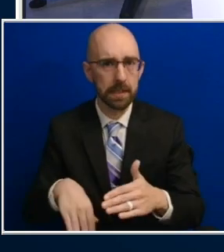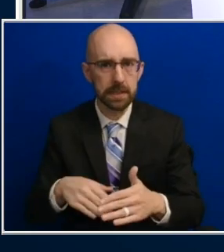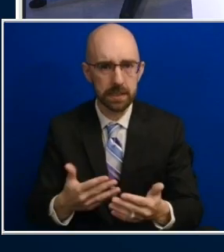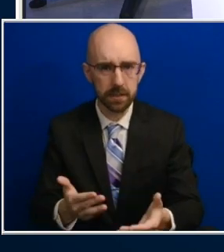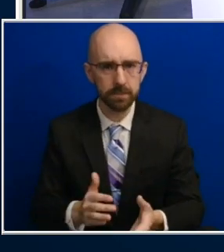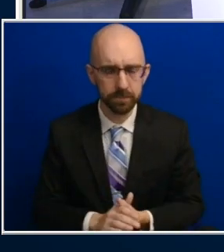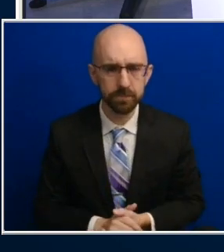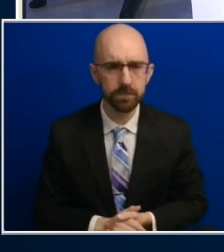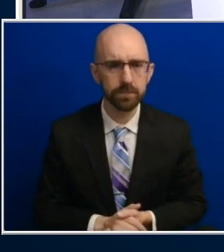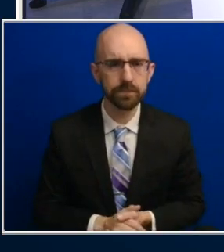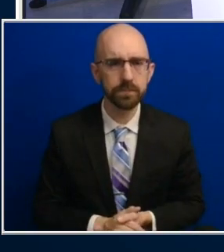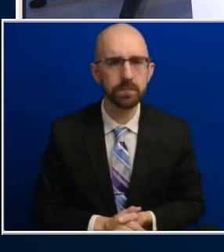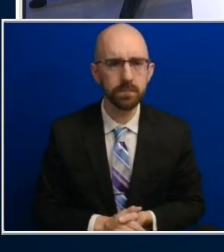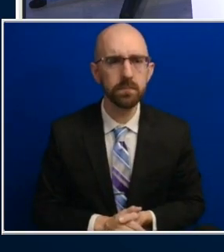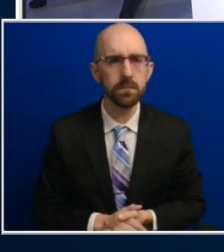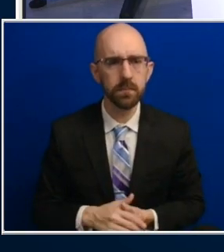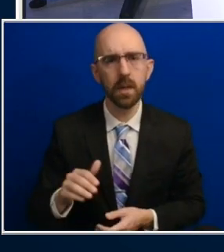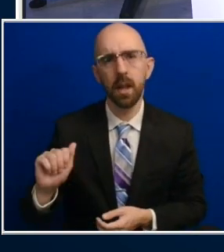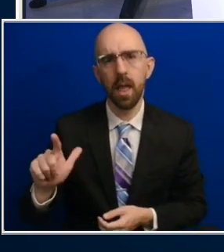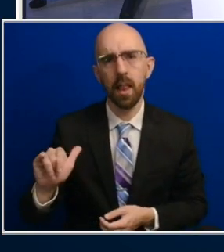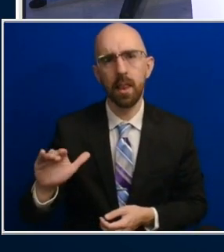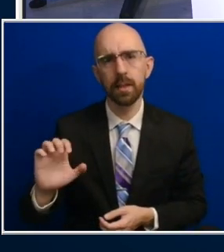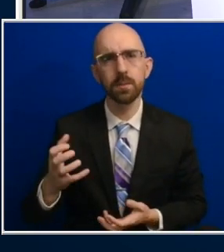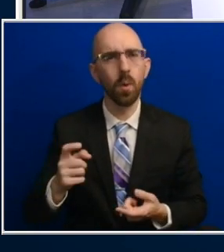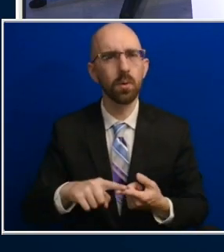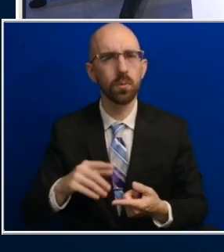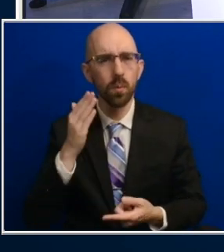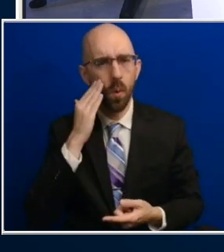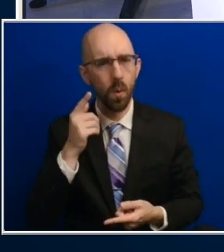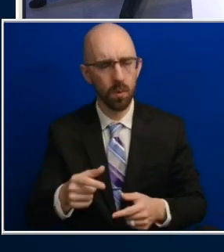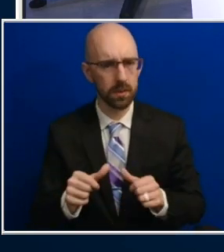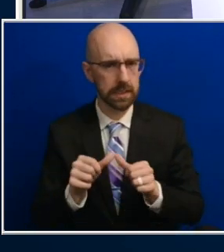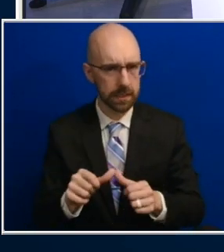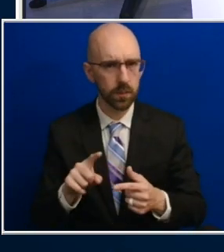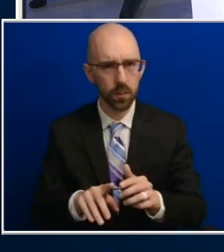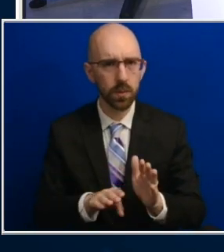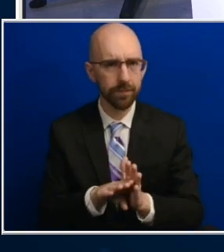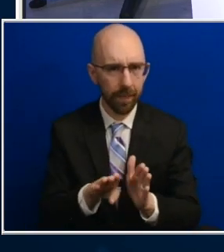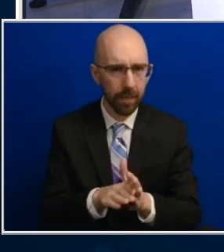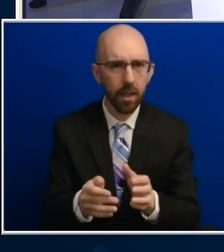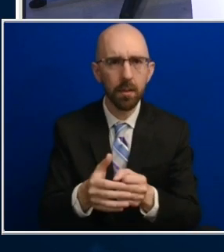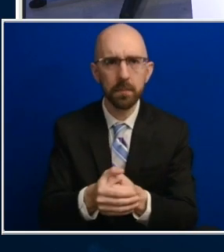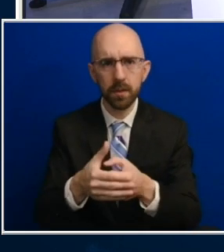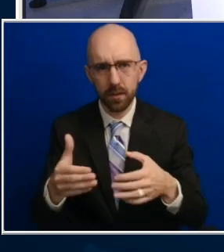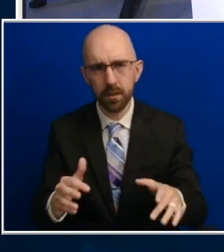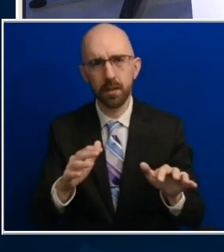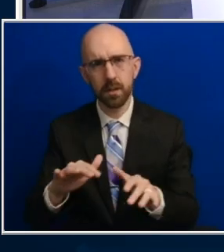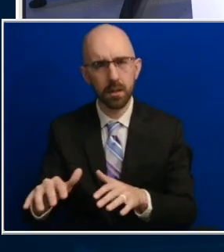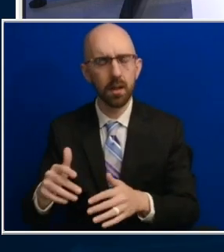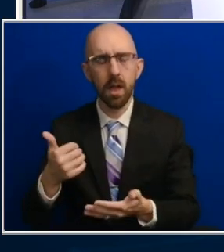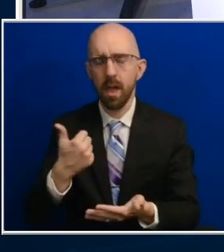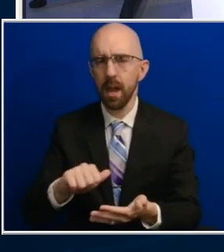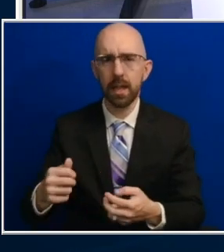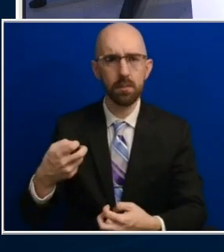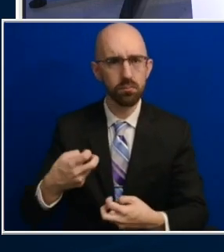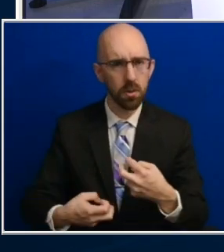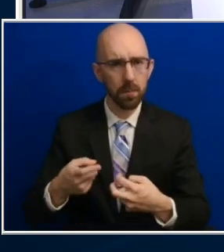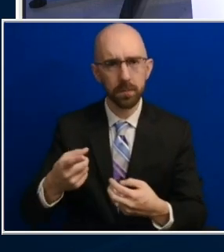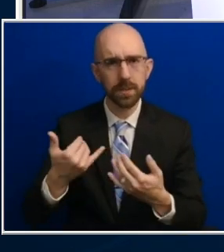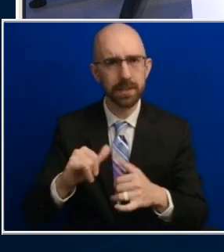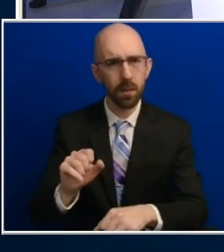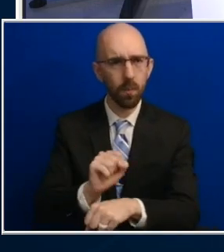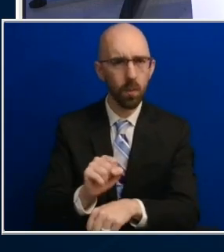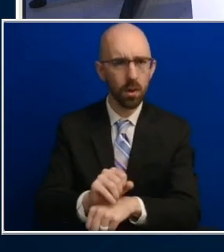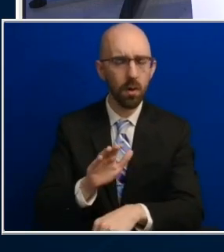Alice has a question. She wants to know, as this continues to develop, are there any problems that you're still working on or